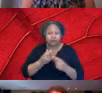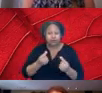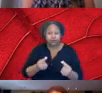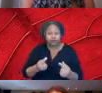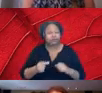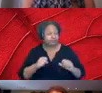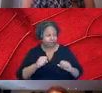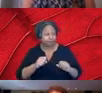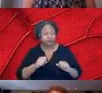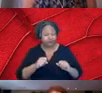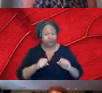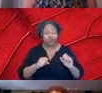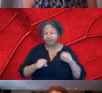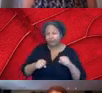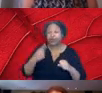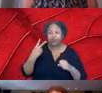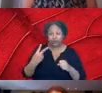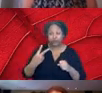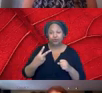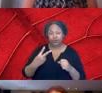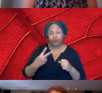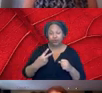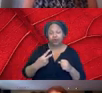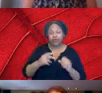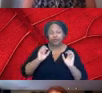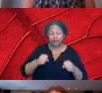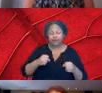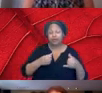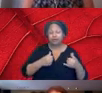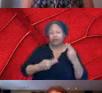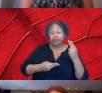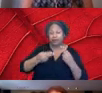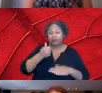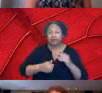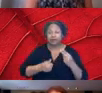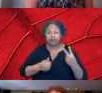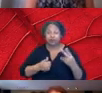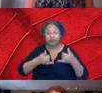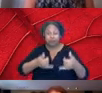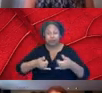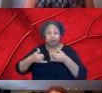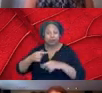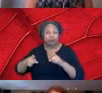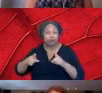but remember, recall what we said before, that you can only win one award per year.